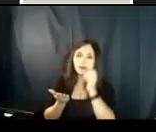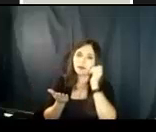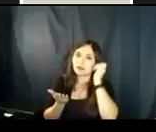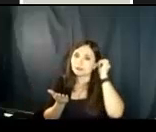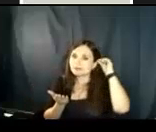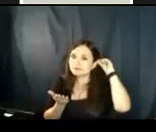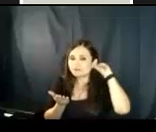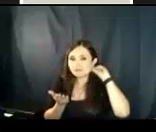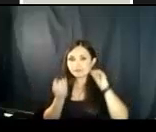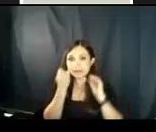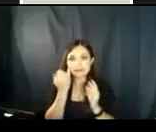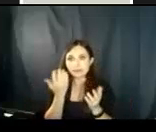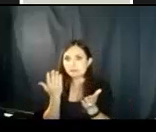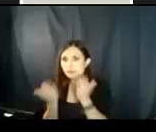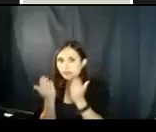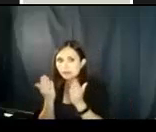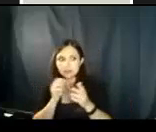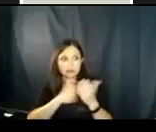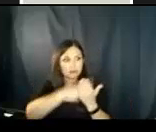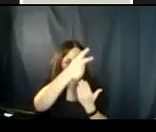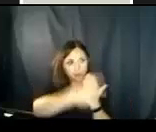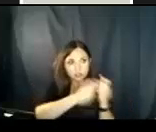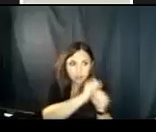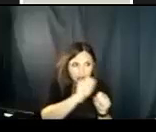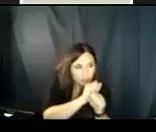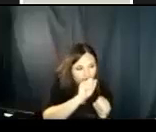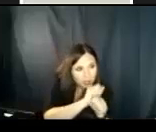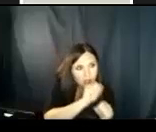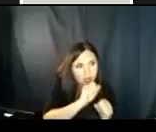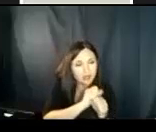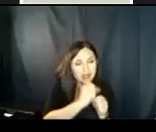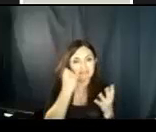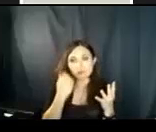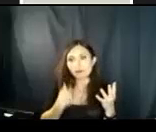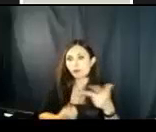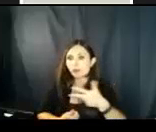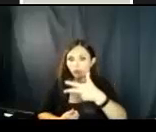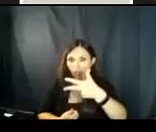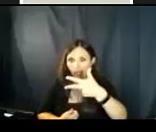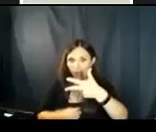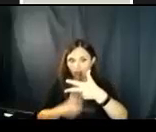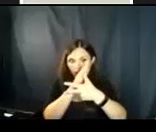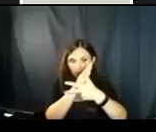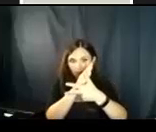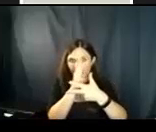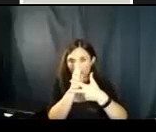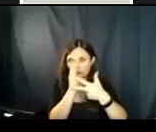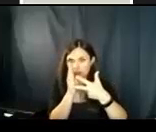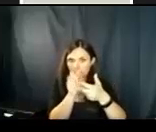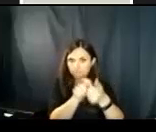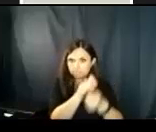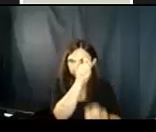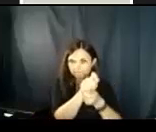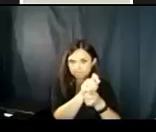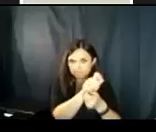if they're working on a project and you're going to give them, if you give them 3 options and you're very specific